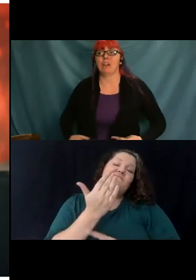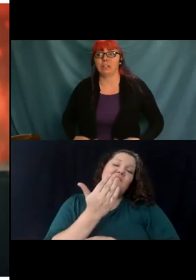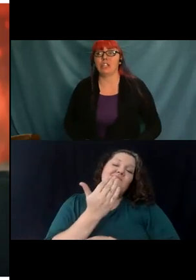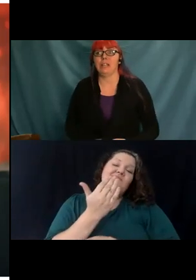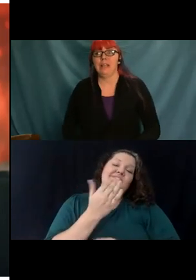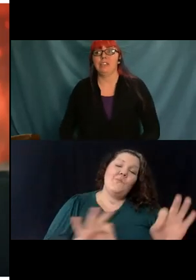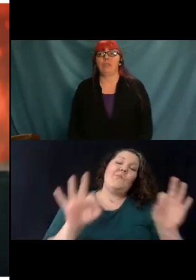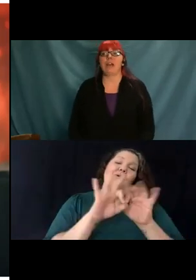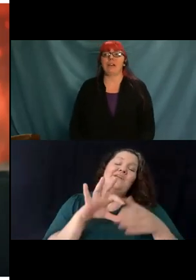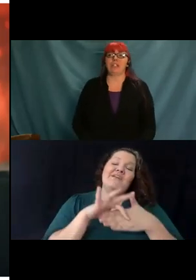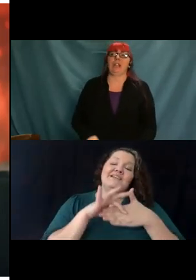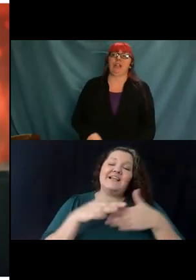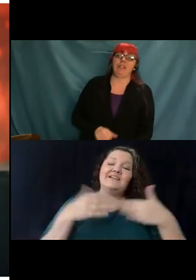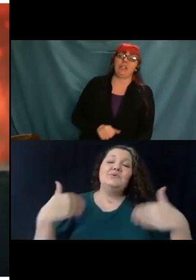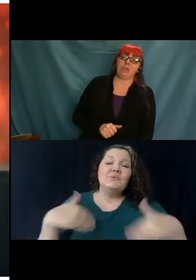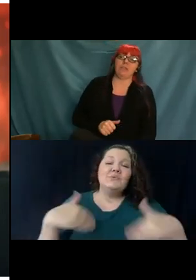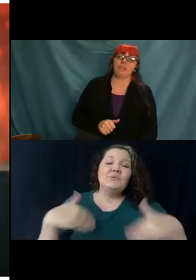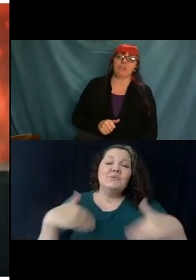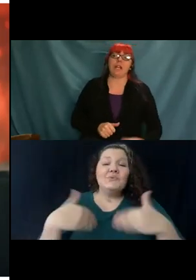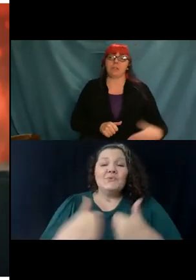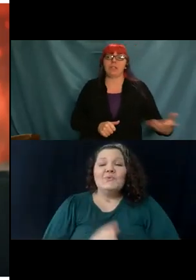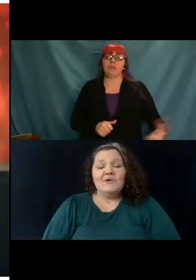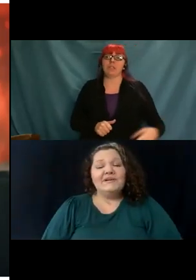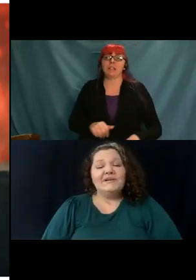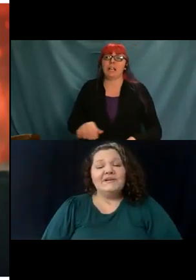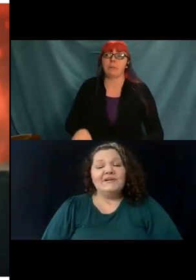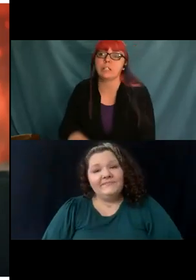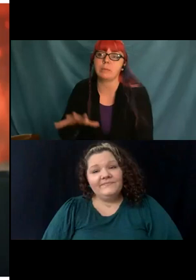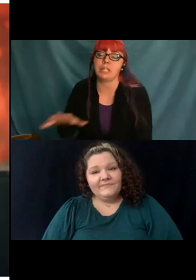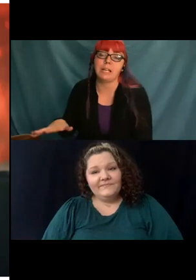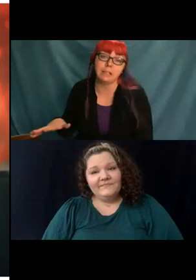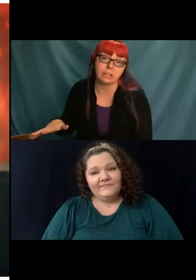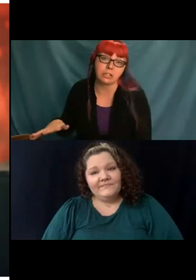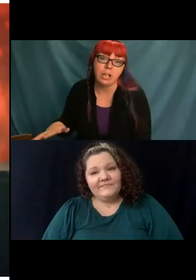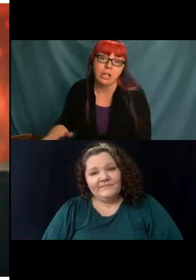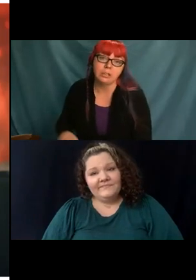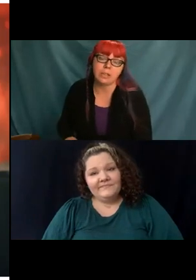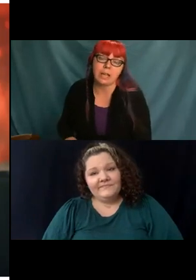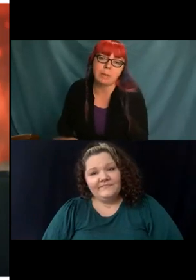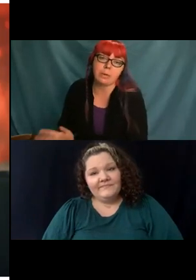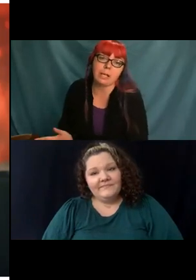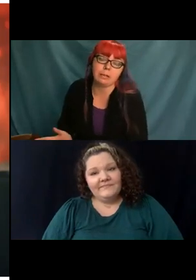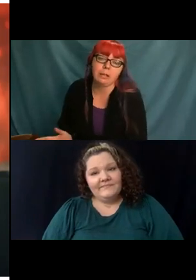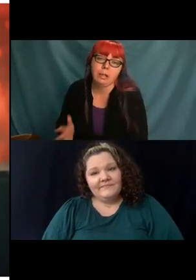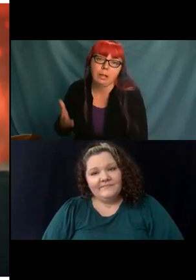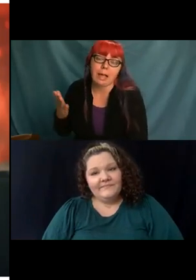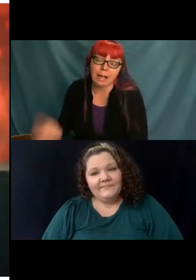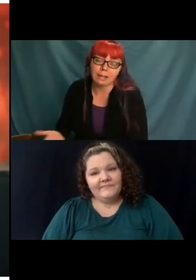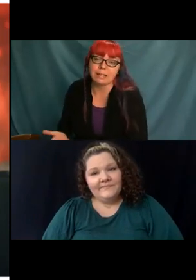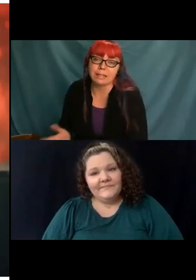that technology. You can imagine if we have to take a video that we've signed or someone has signed and we wanna create a transcript in English so that people